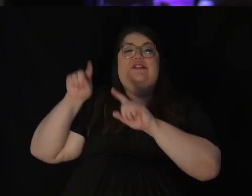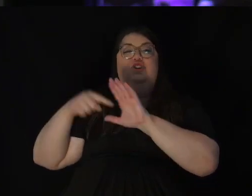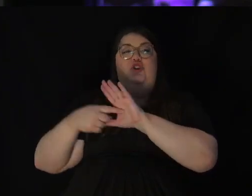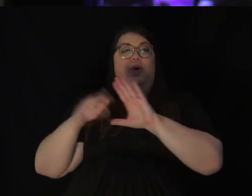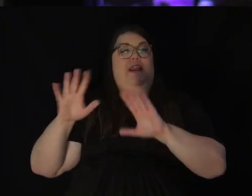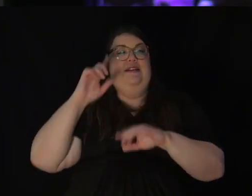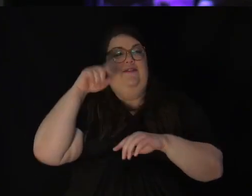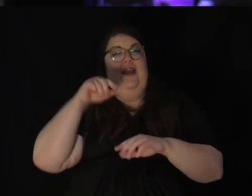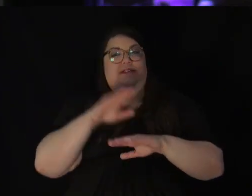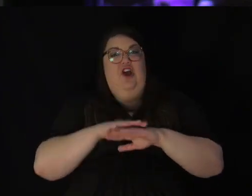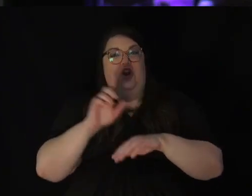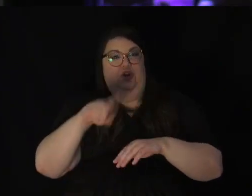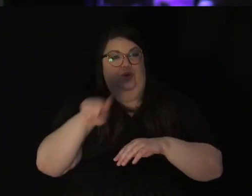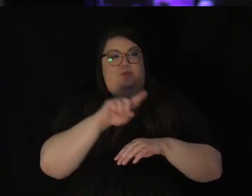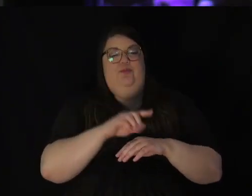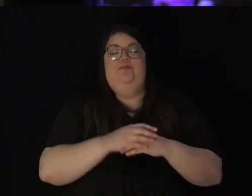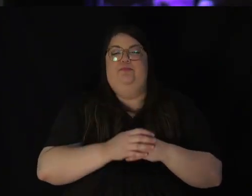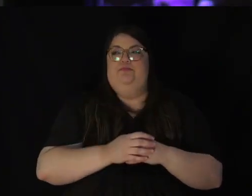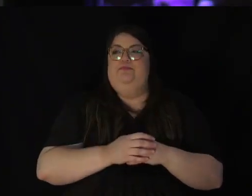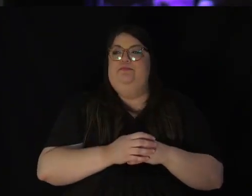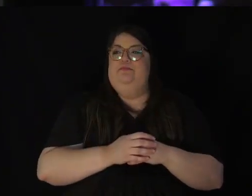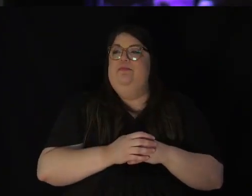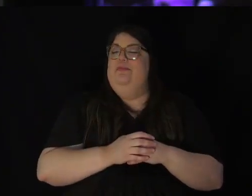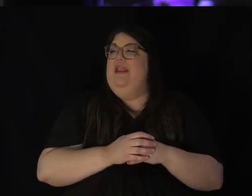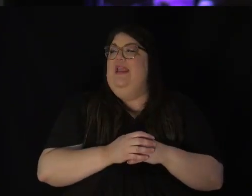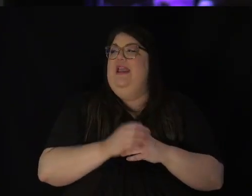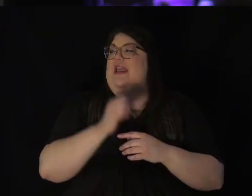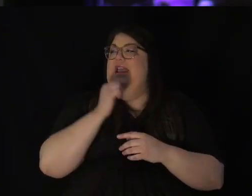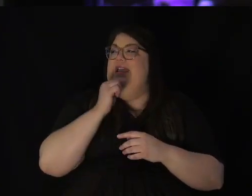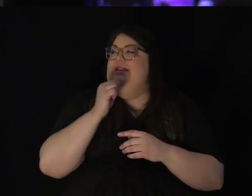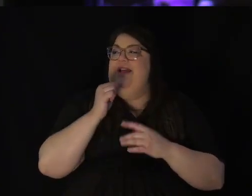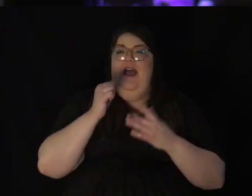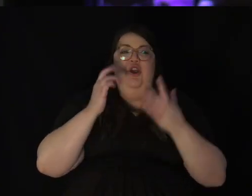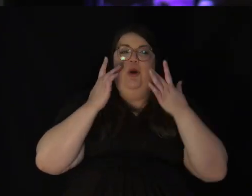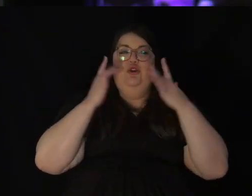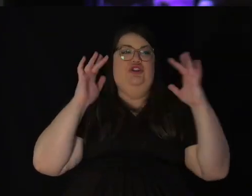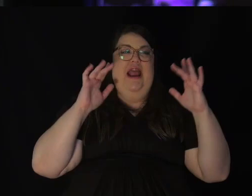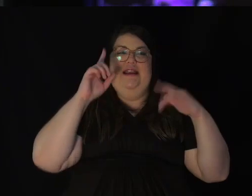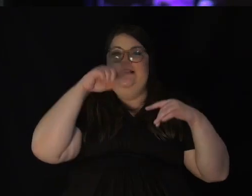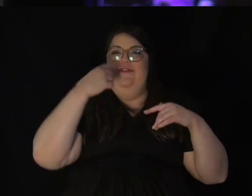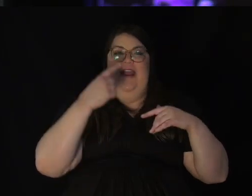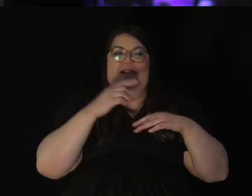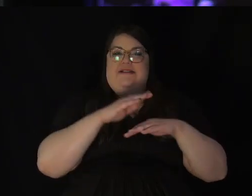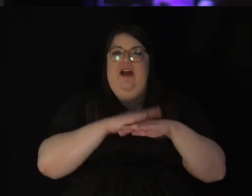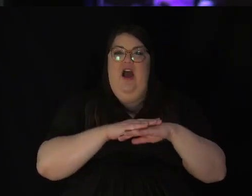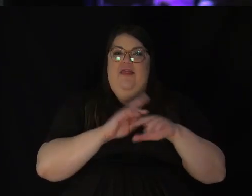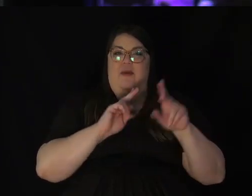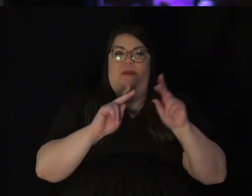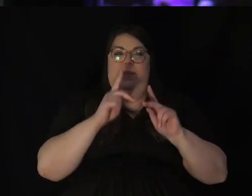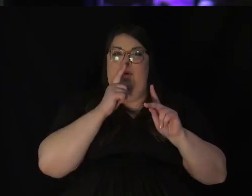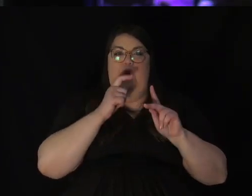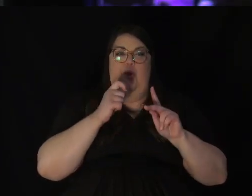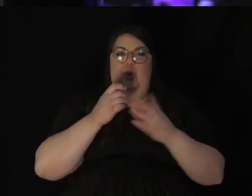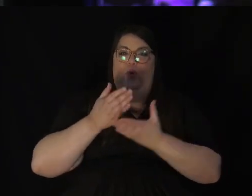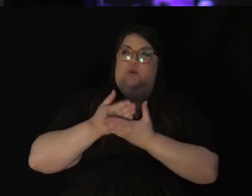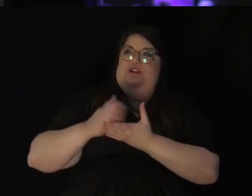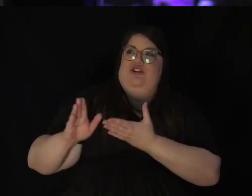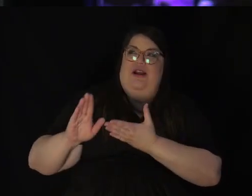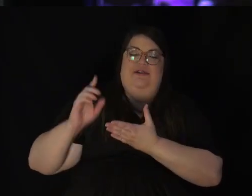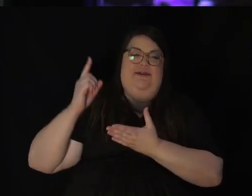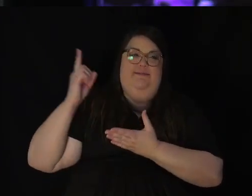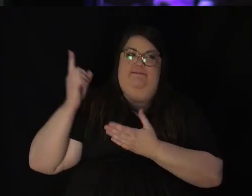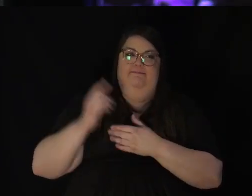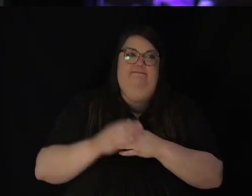on you. He's not going to shine his face on the ones who turn their